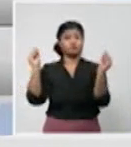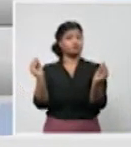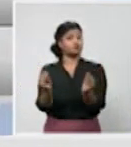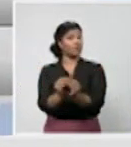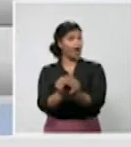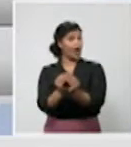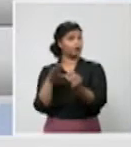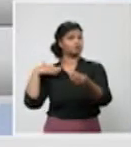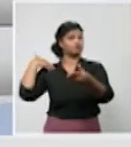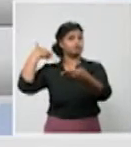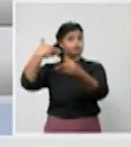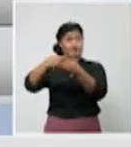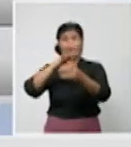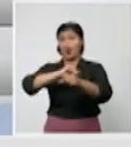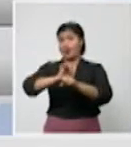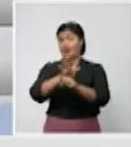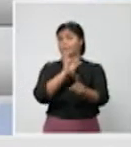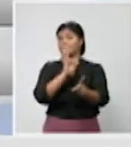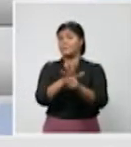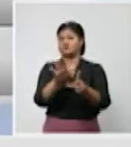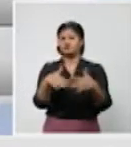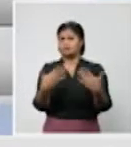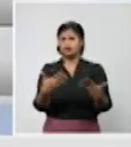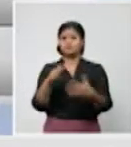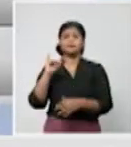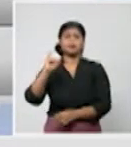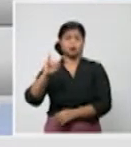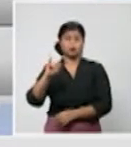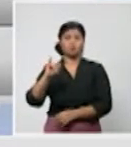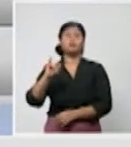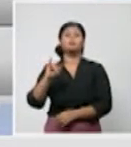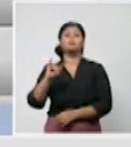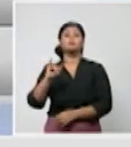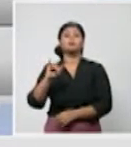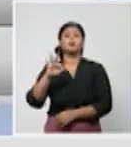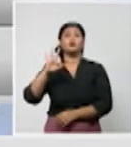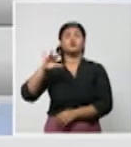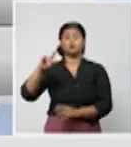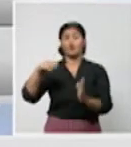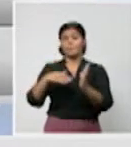3,938 people died yesterday, for a cumulative of